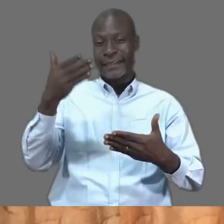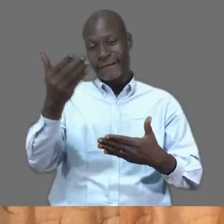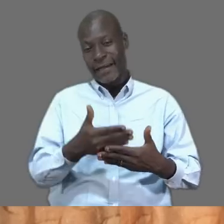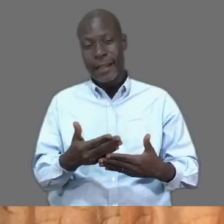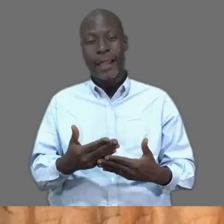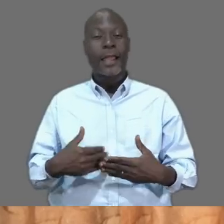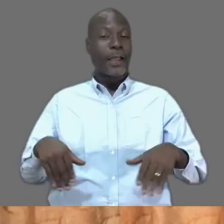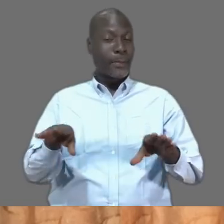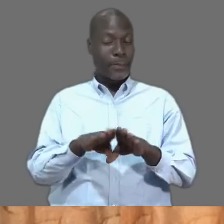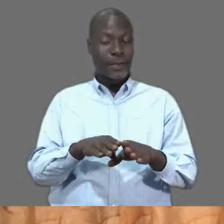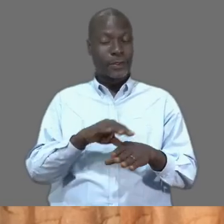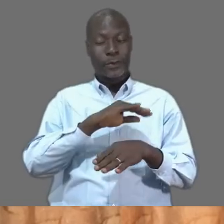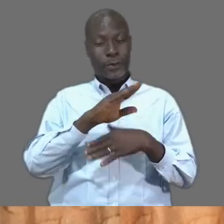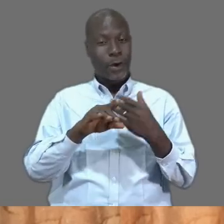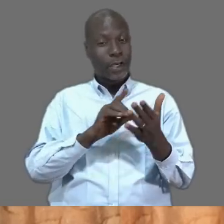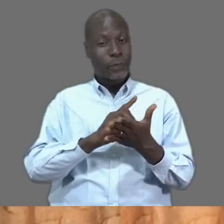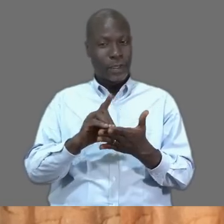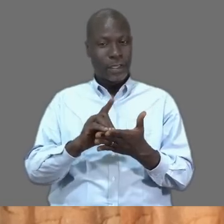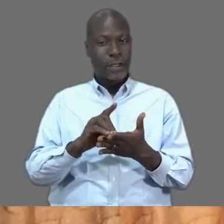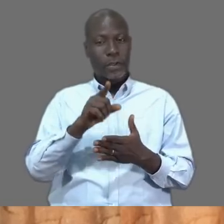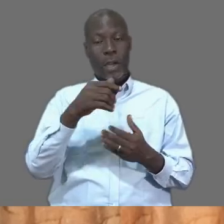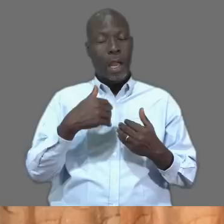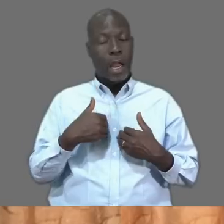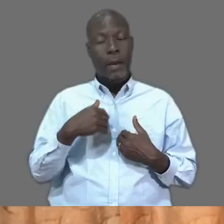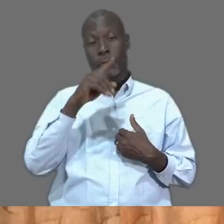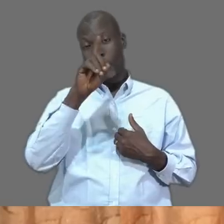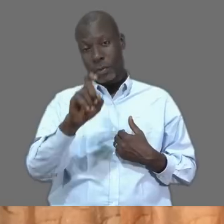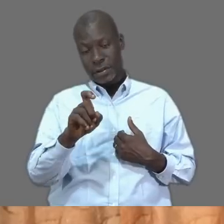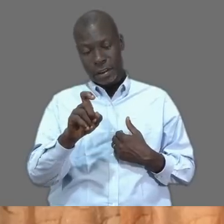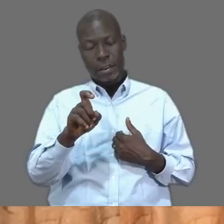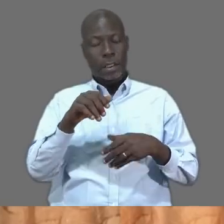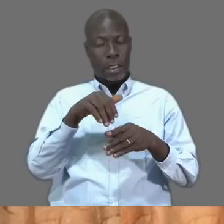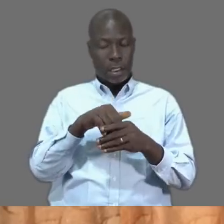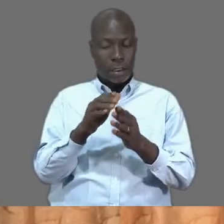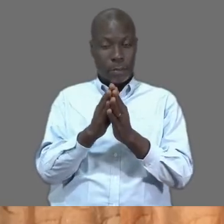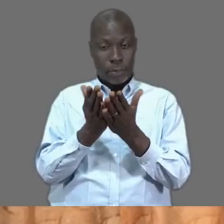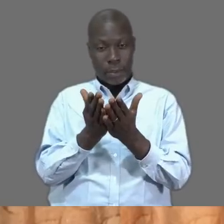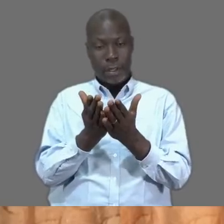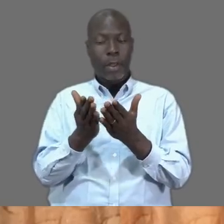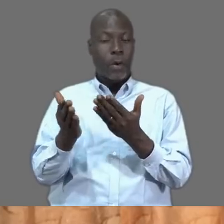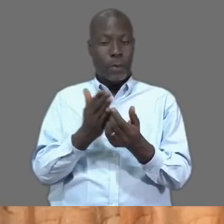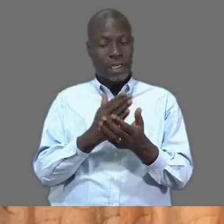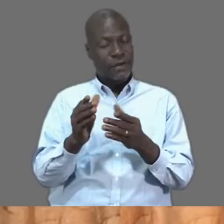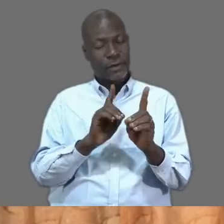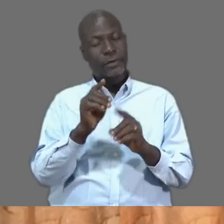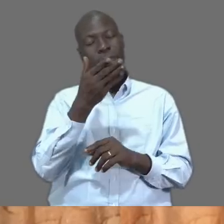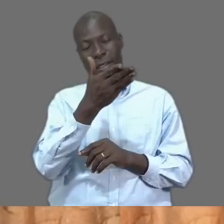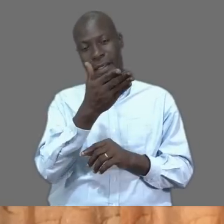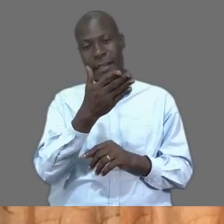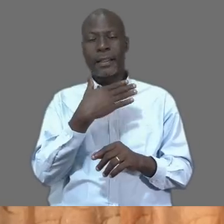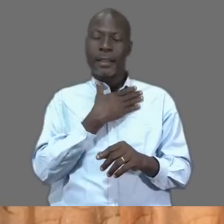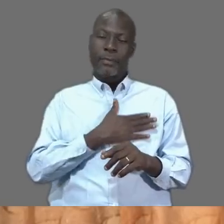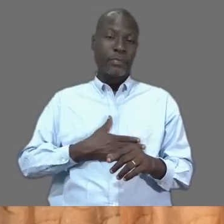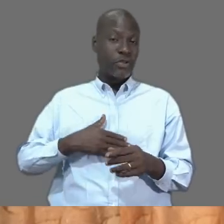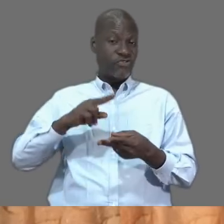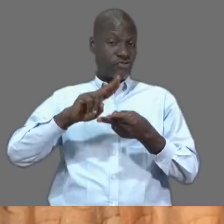a anasa na wotwe mu nyina no so wase mbisa bi ewo book launch no ene mini lectureship no eho a phone